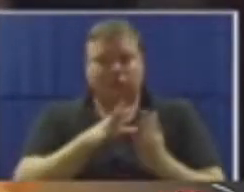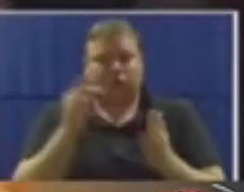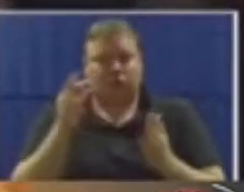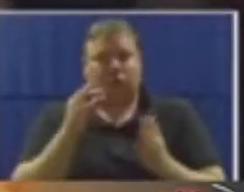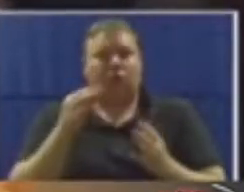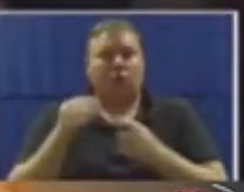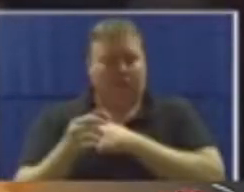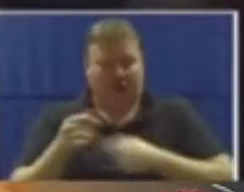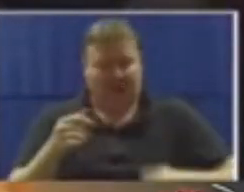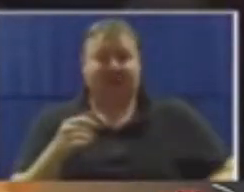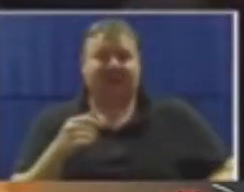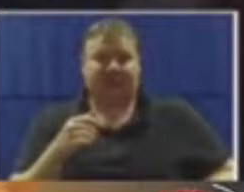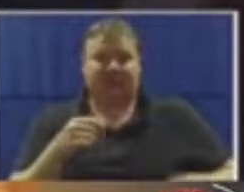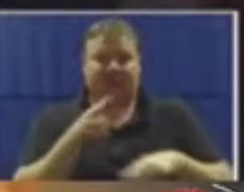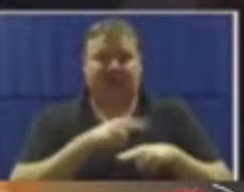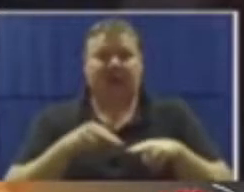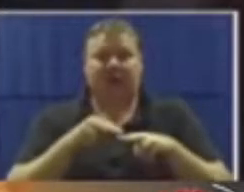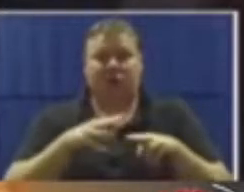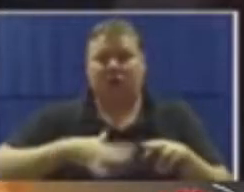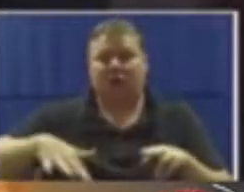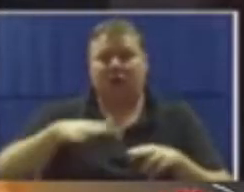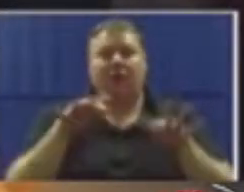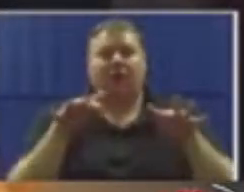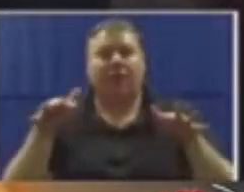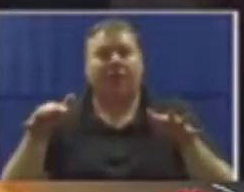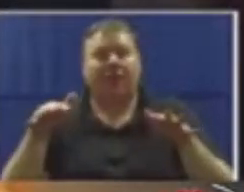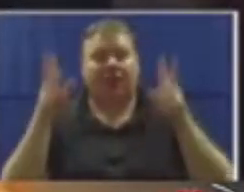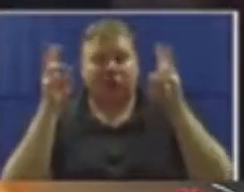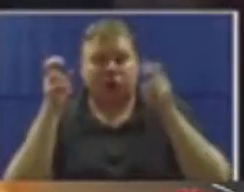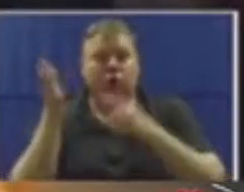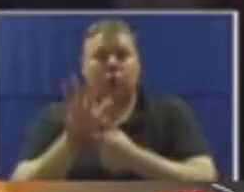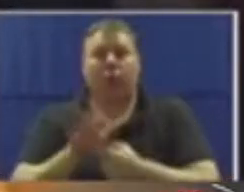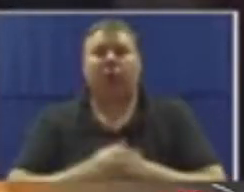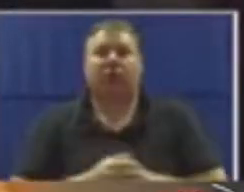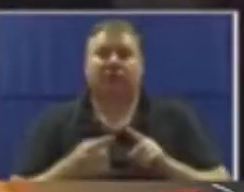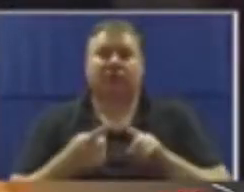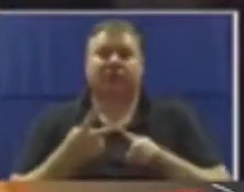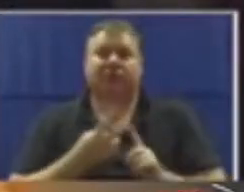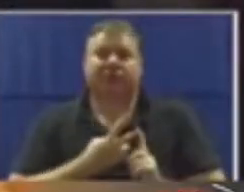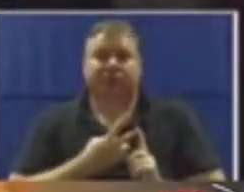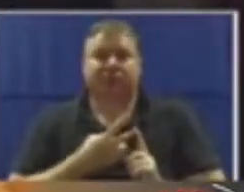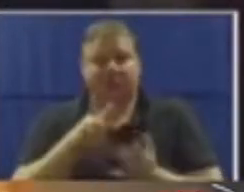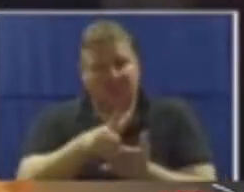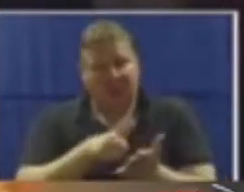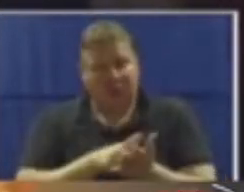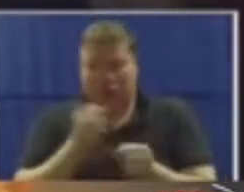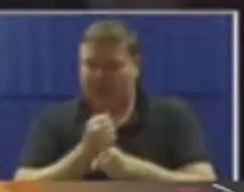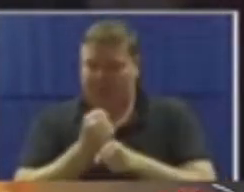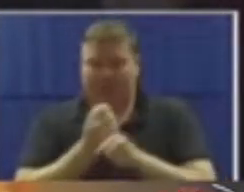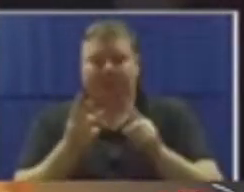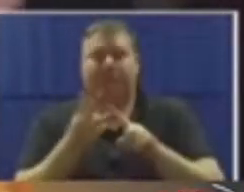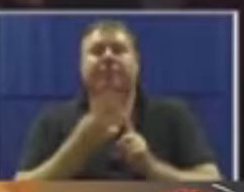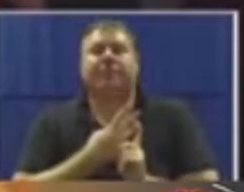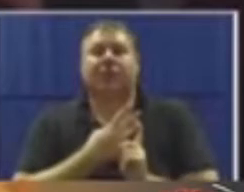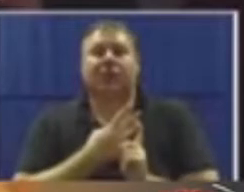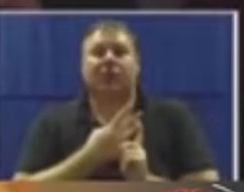We are supposed to provide a national forum for public consideration of issues. We are supposed to pass legislation, and we are supposed to